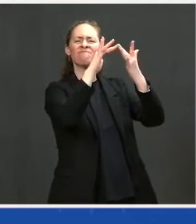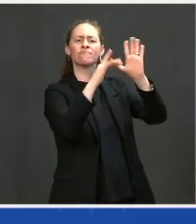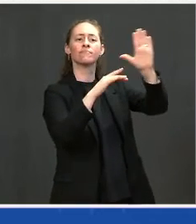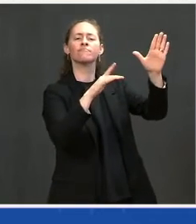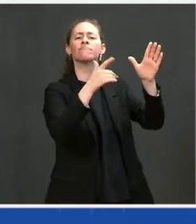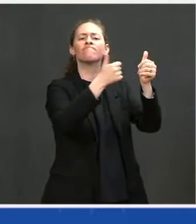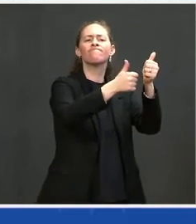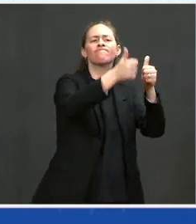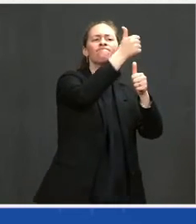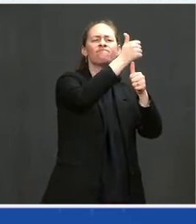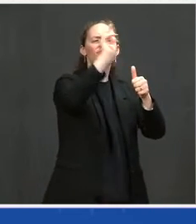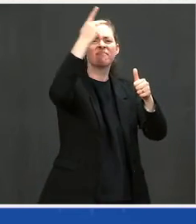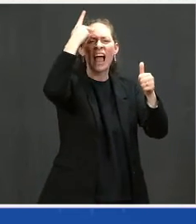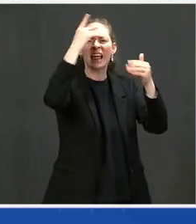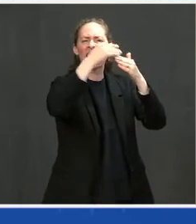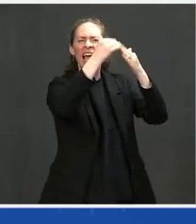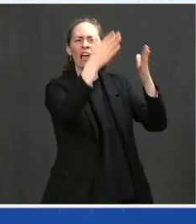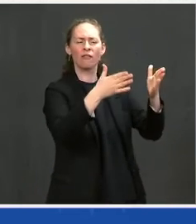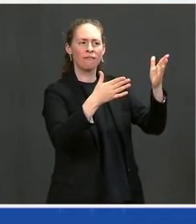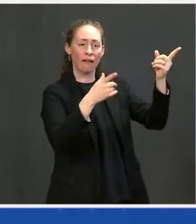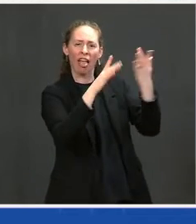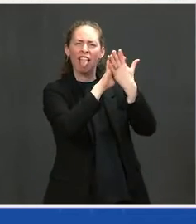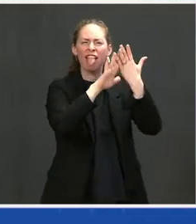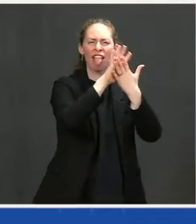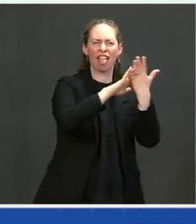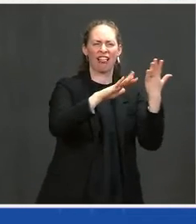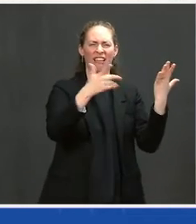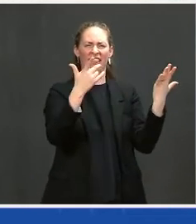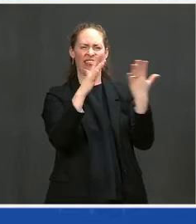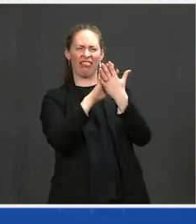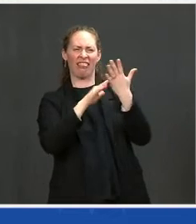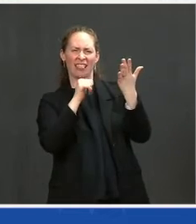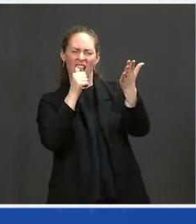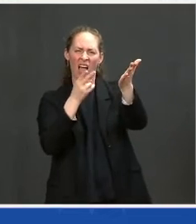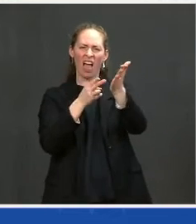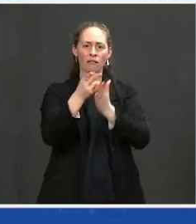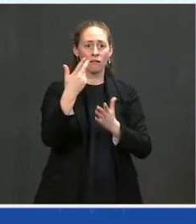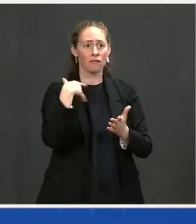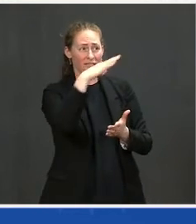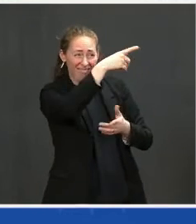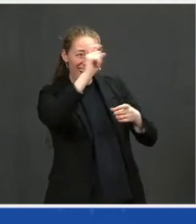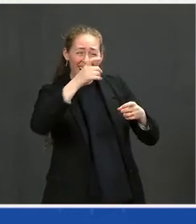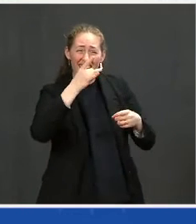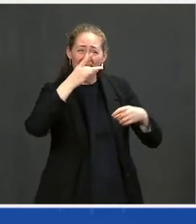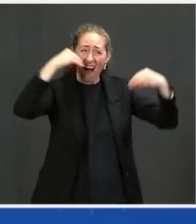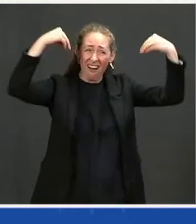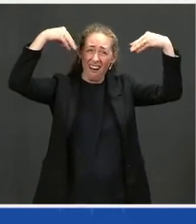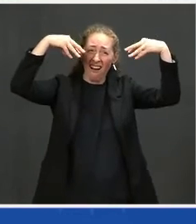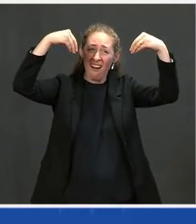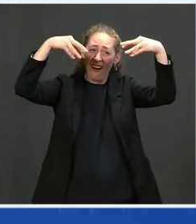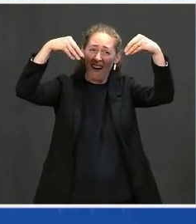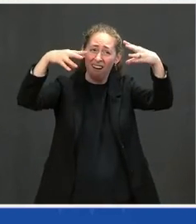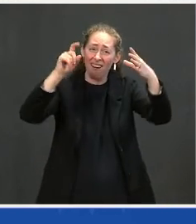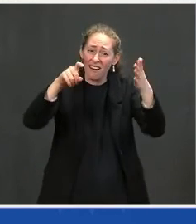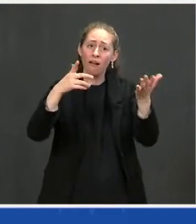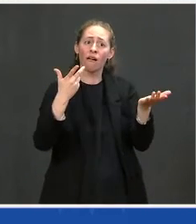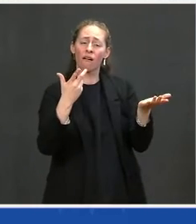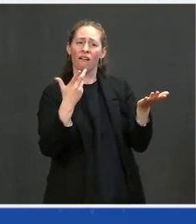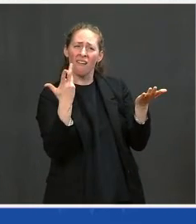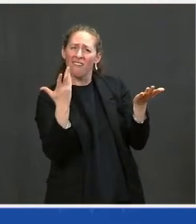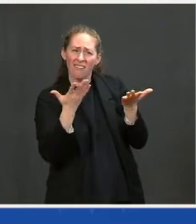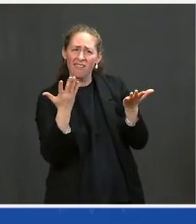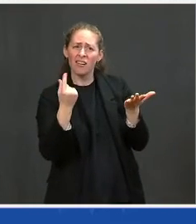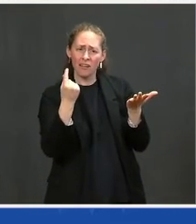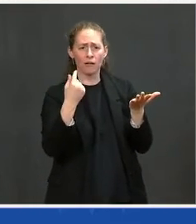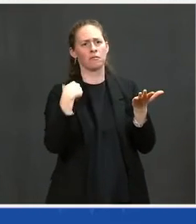able to say, okay, you need lighting in the streets to change things? I'll put the lighting in. We got a contractor. We got the type of